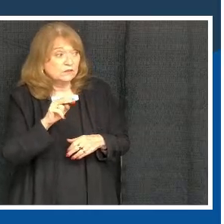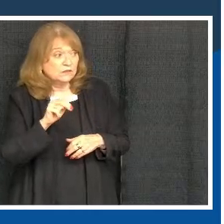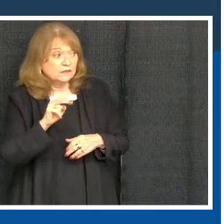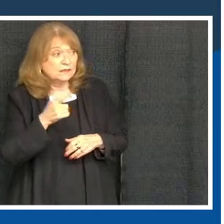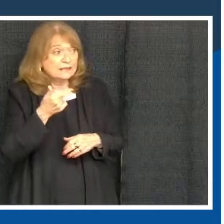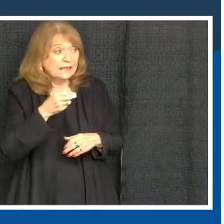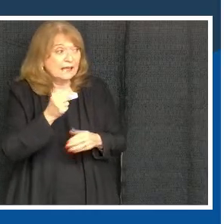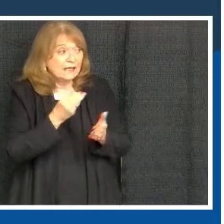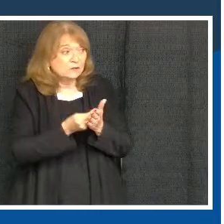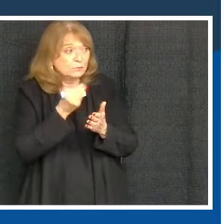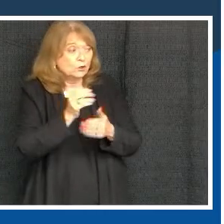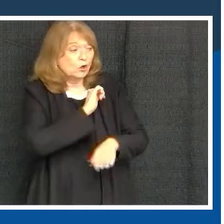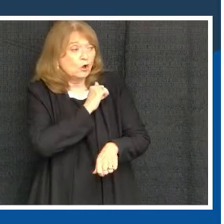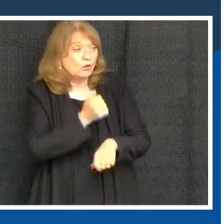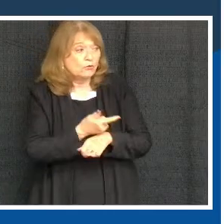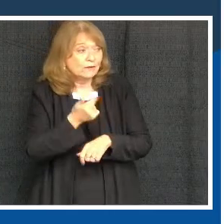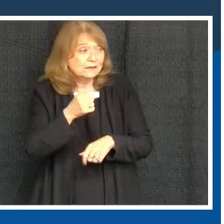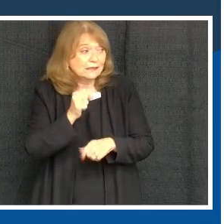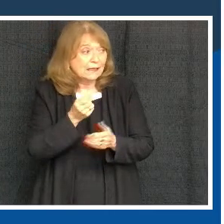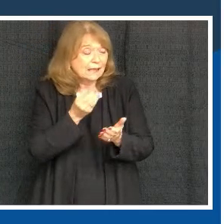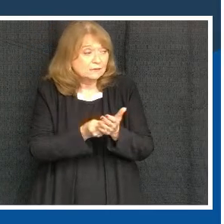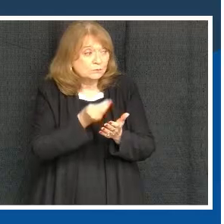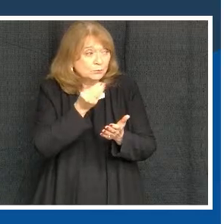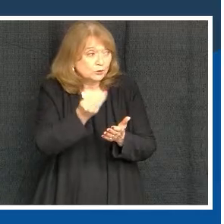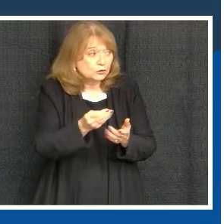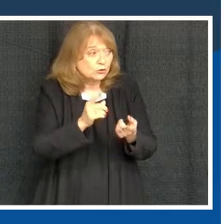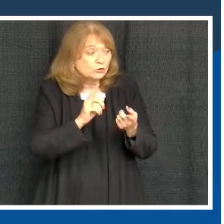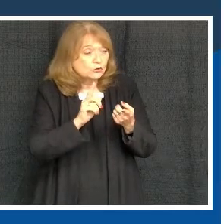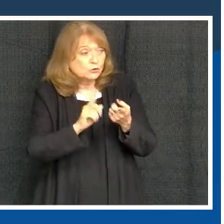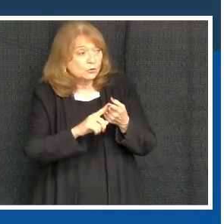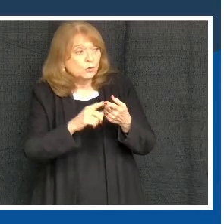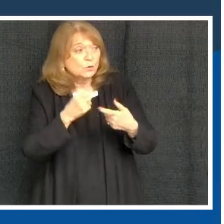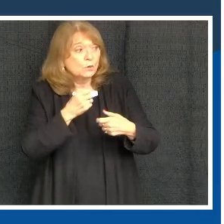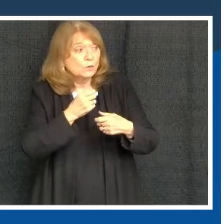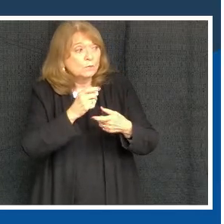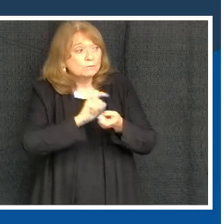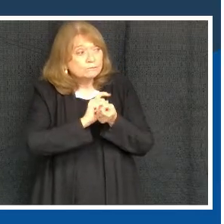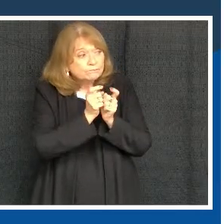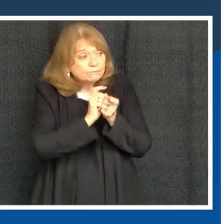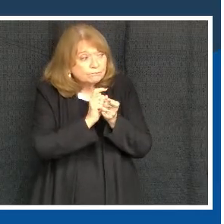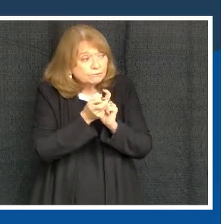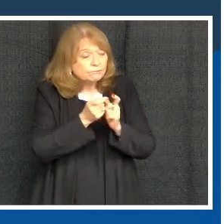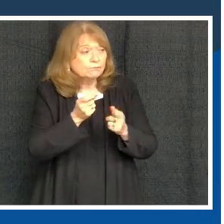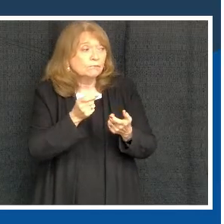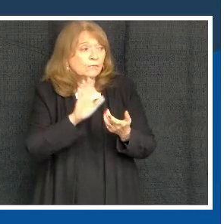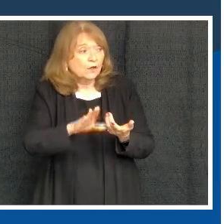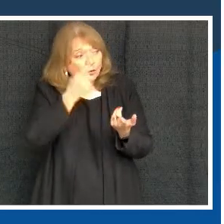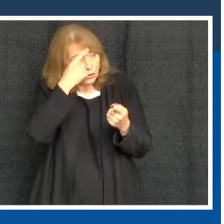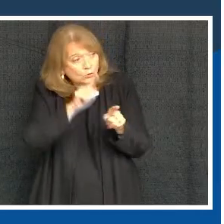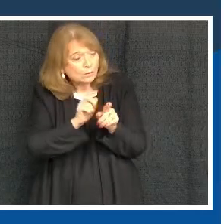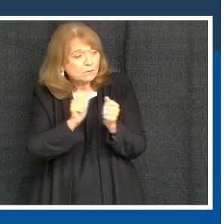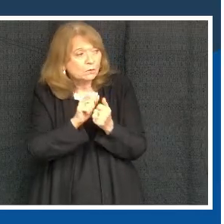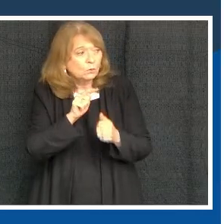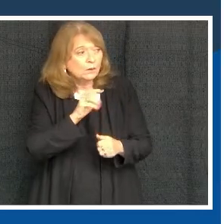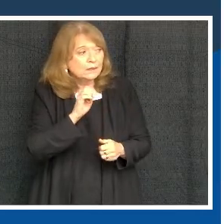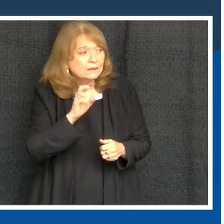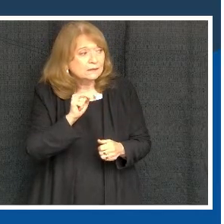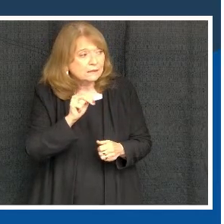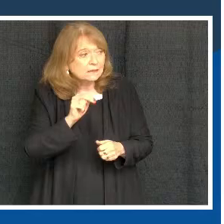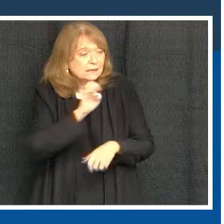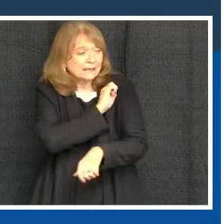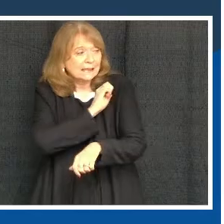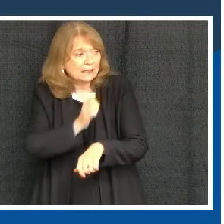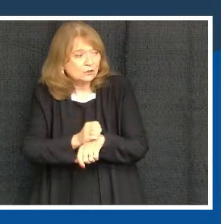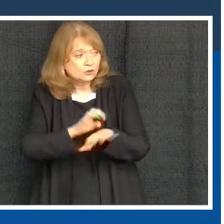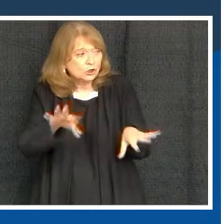purchaser, authorizing gas purchaser to execute an amendment to its gas supply agreement with Tennessee Energy